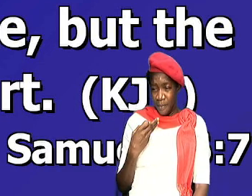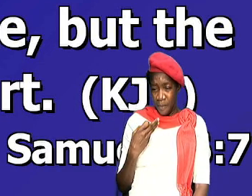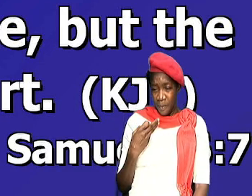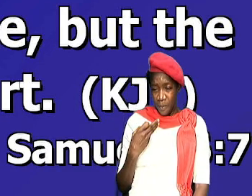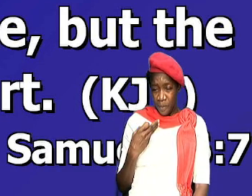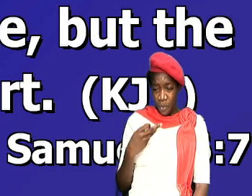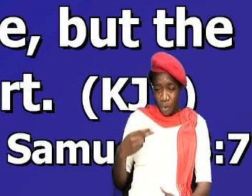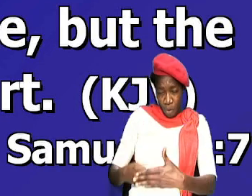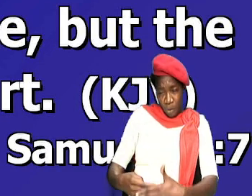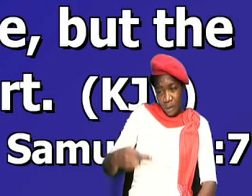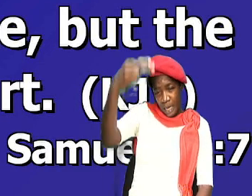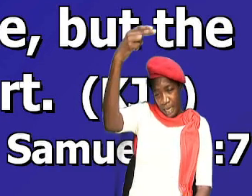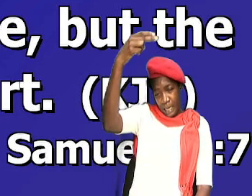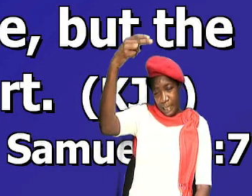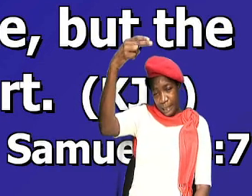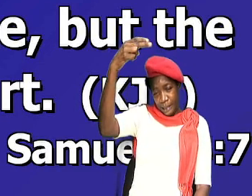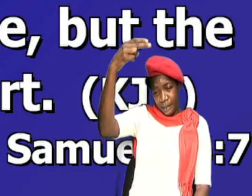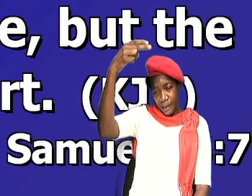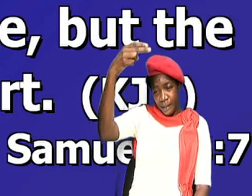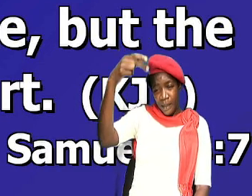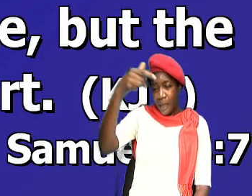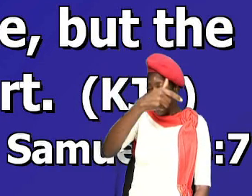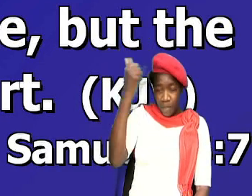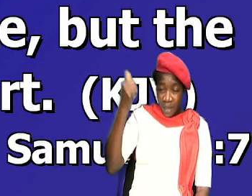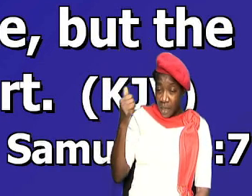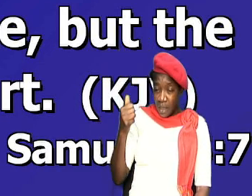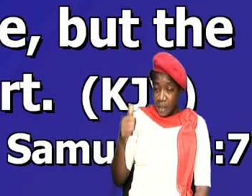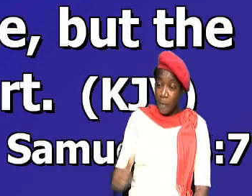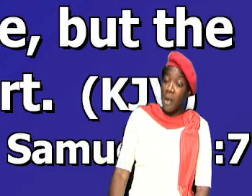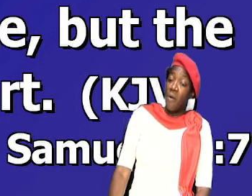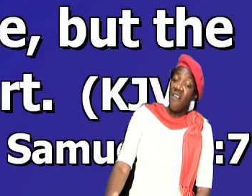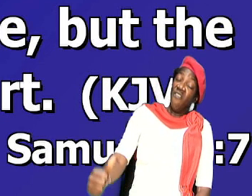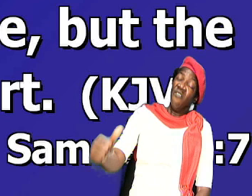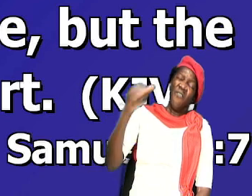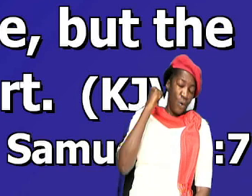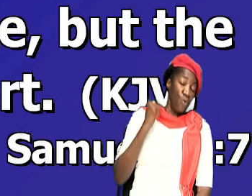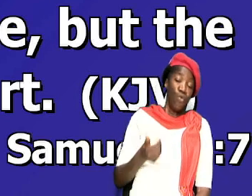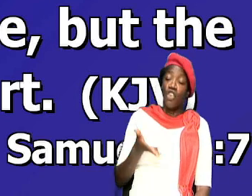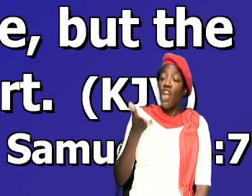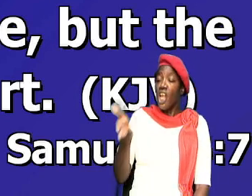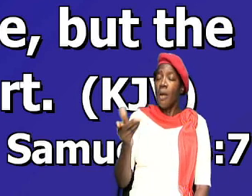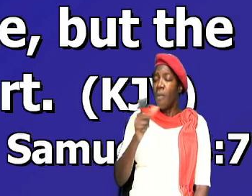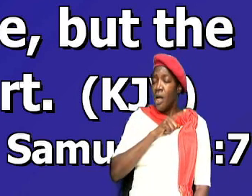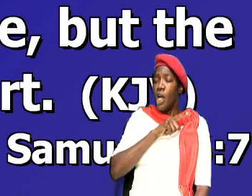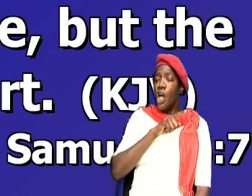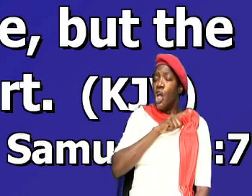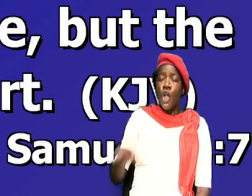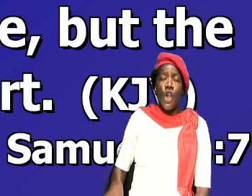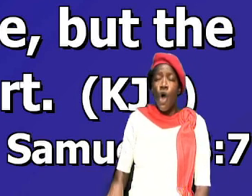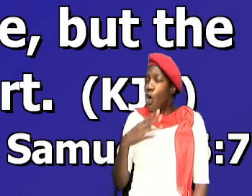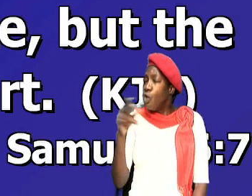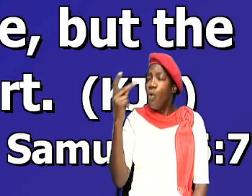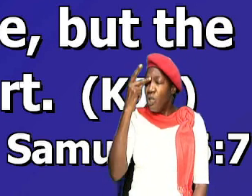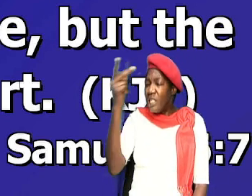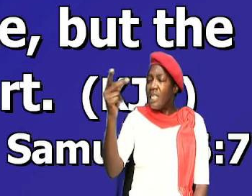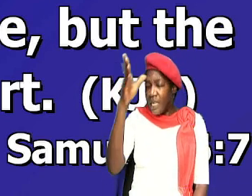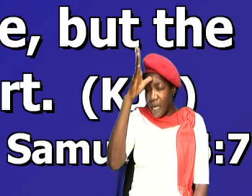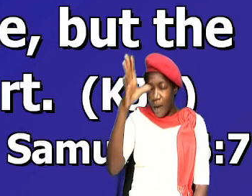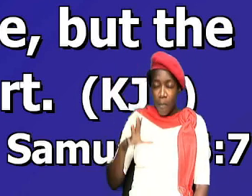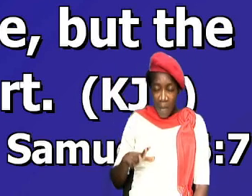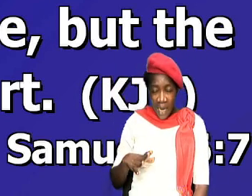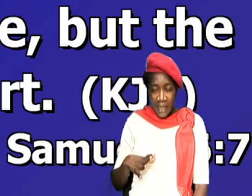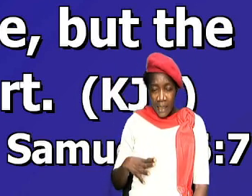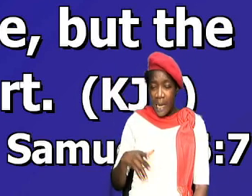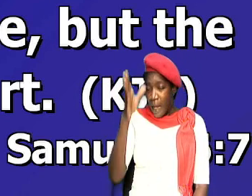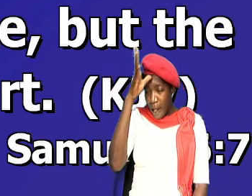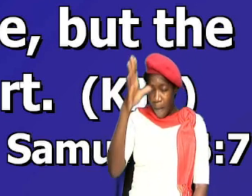or on his height of his stature, because I have refused him. For the Lord seeth not as man seeth, for man looketh on